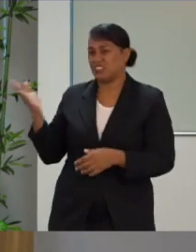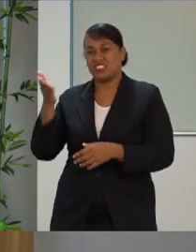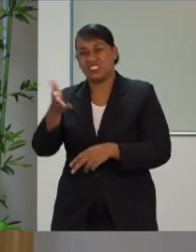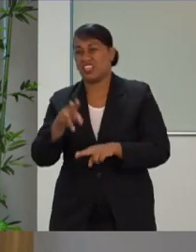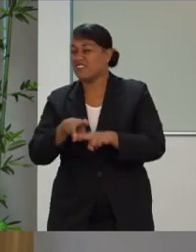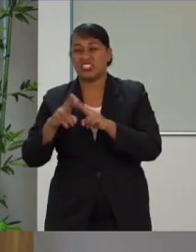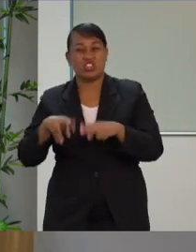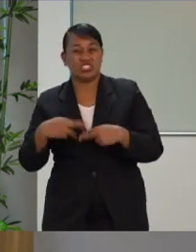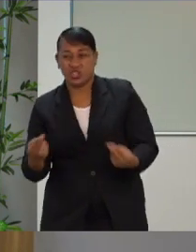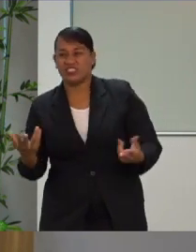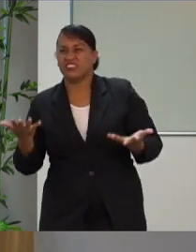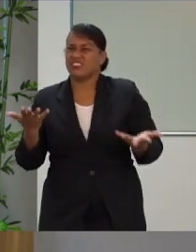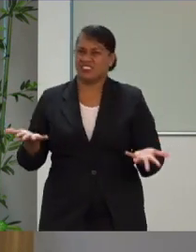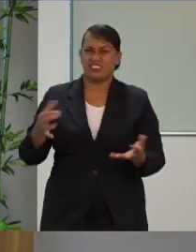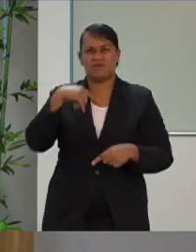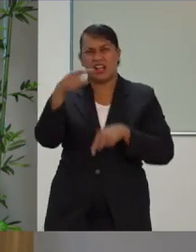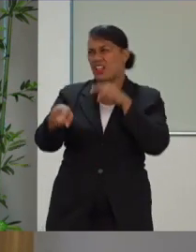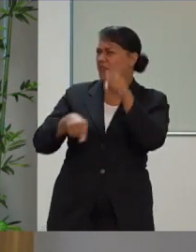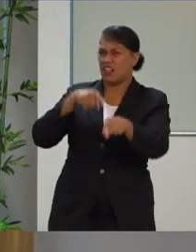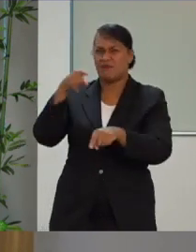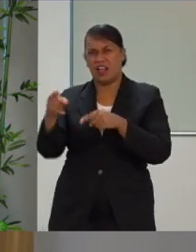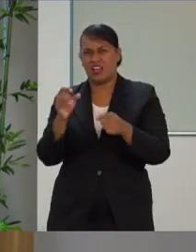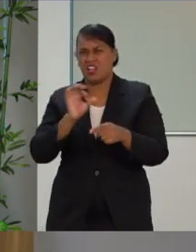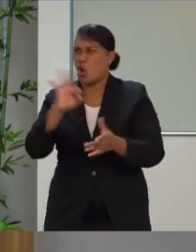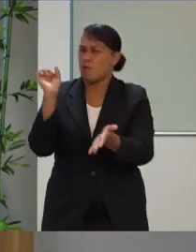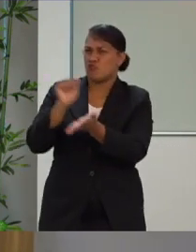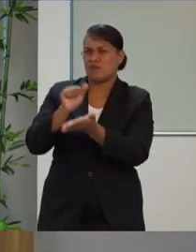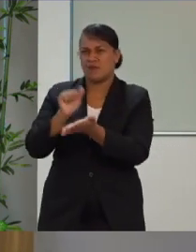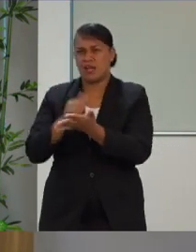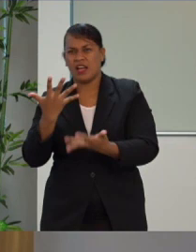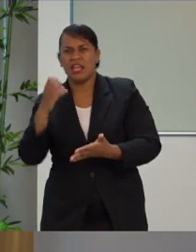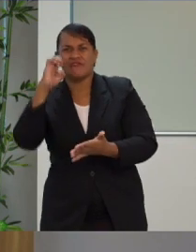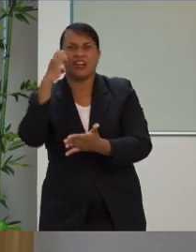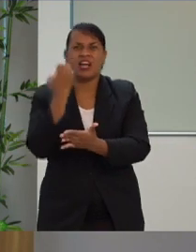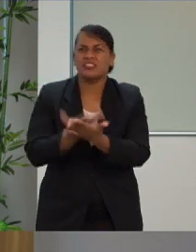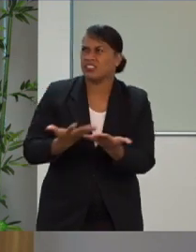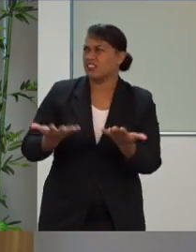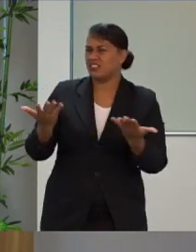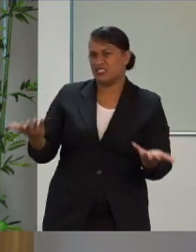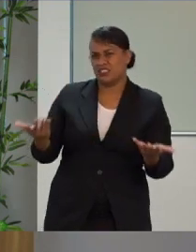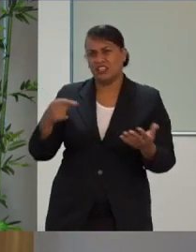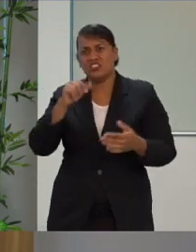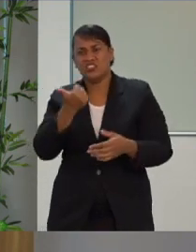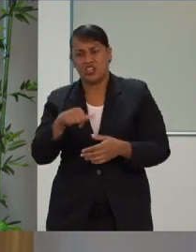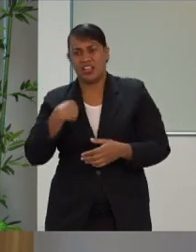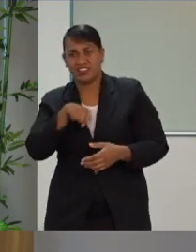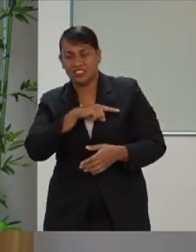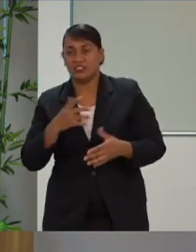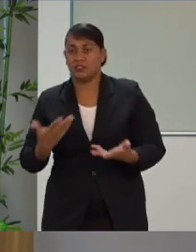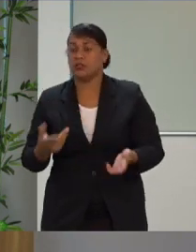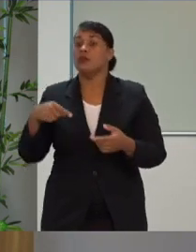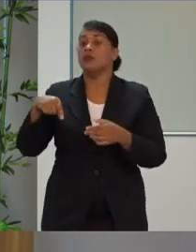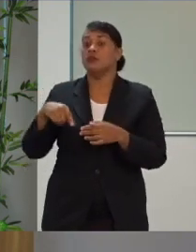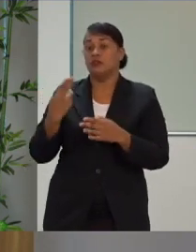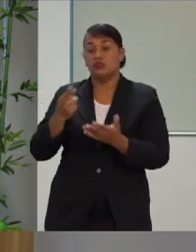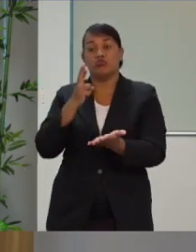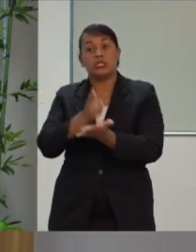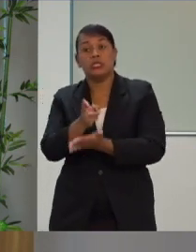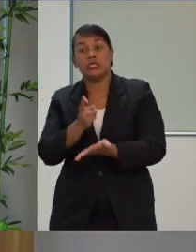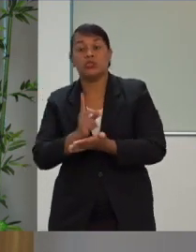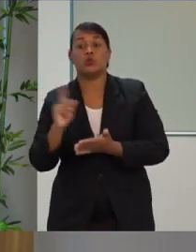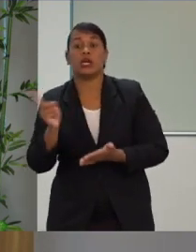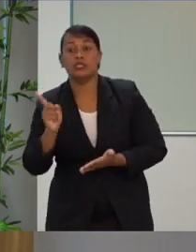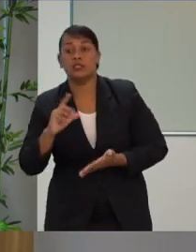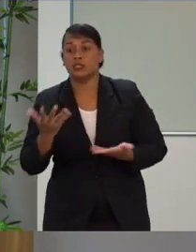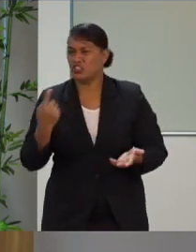publishing articles that does not necessarily have any merit, nor does that comment actually have any merit. The reality of the matter is just because something has